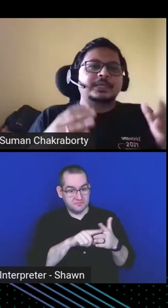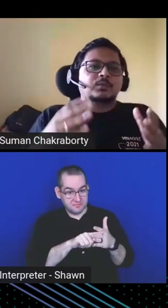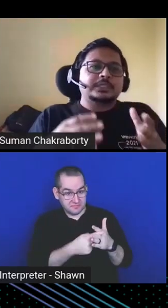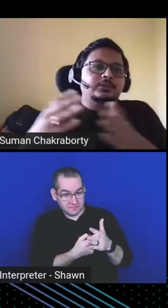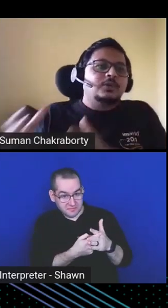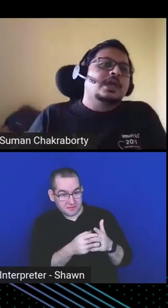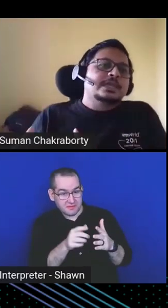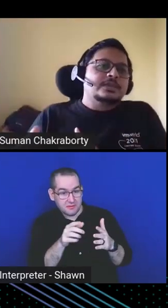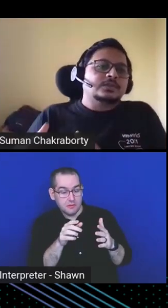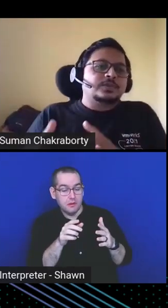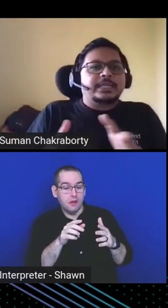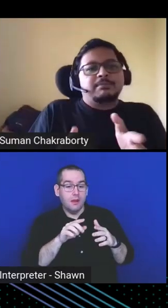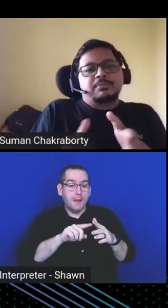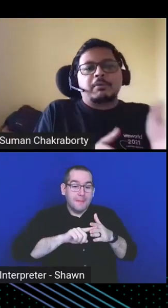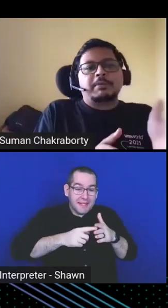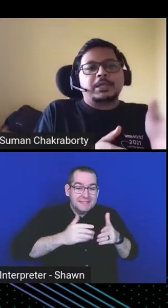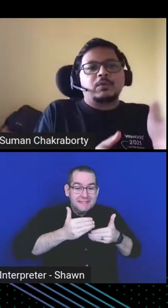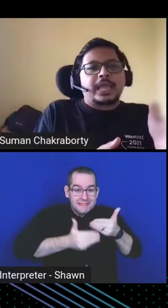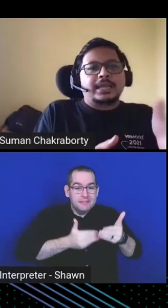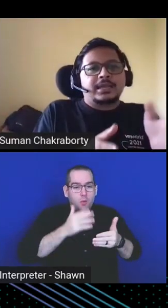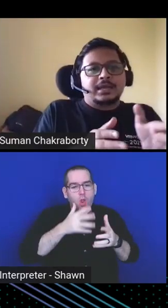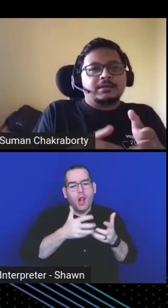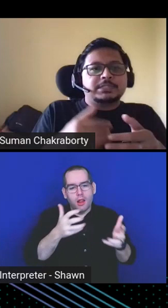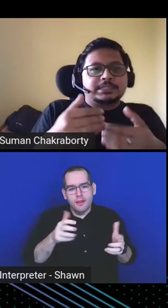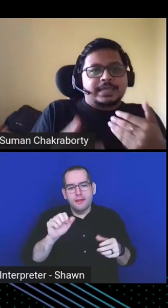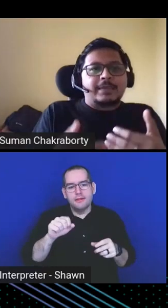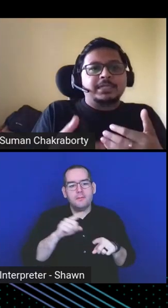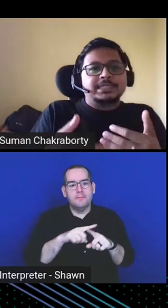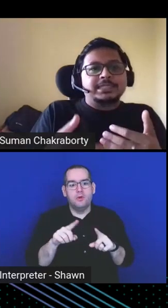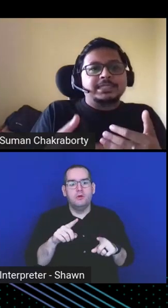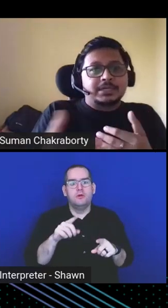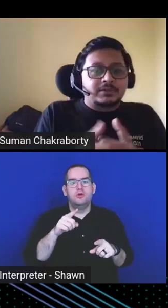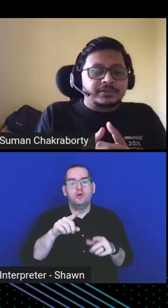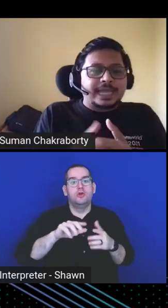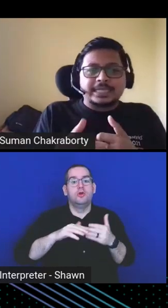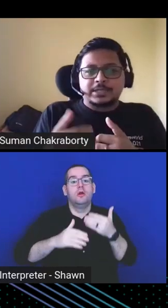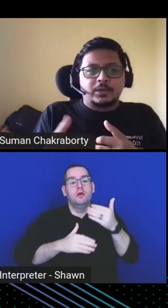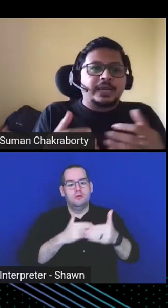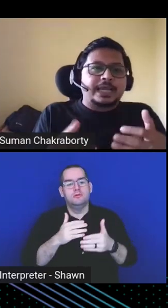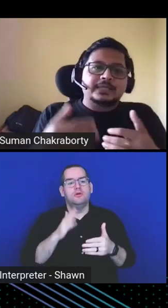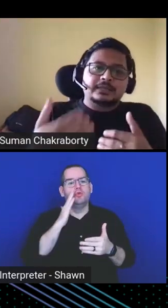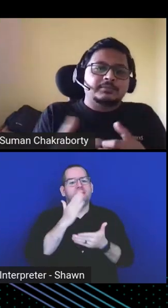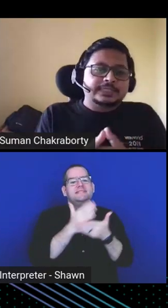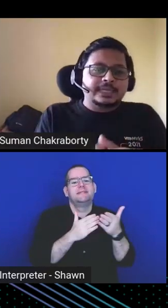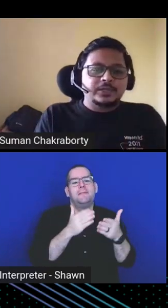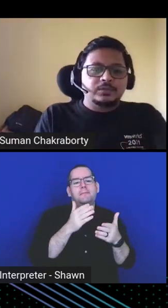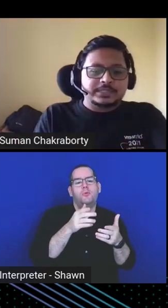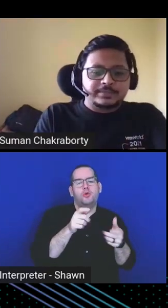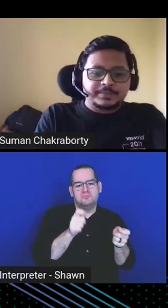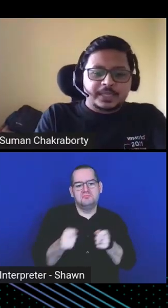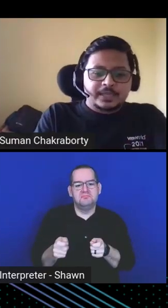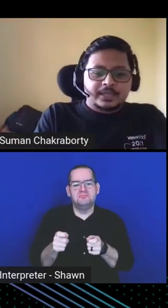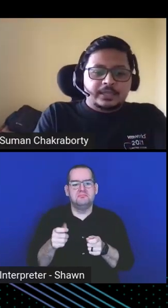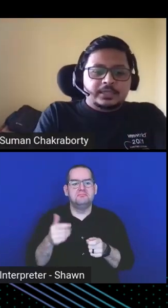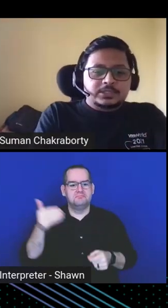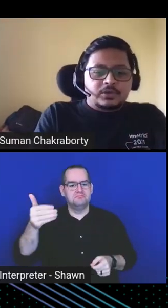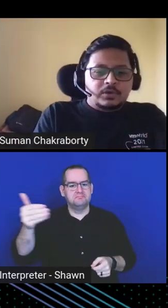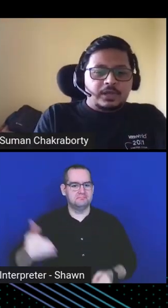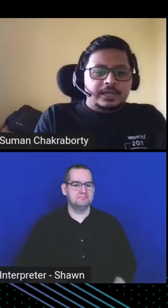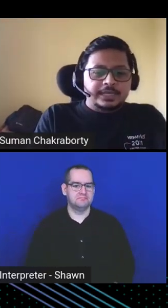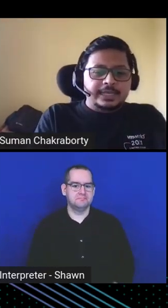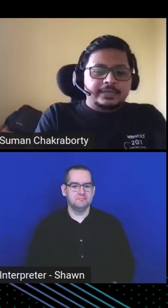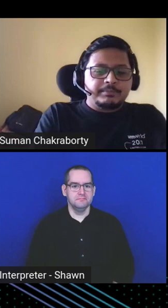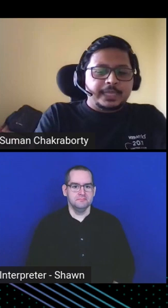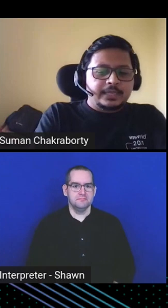complex, but once you used to it, then probably you can just amend some part of it as required and then basically use it.